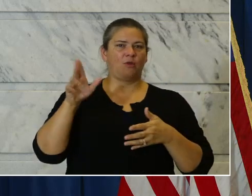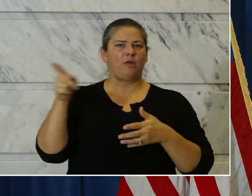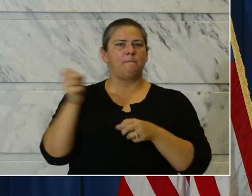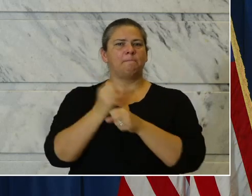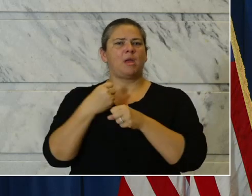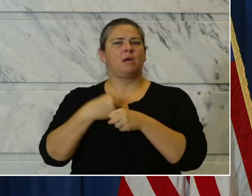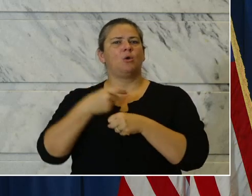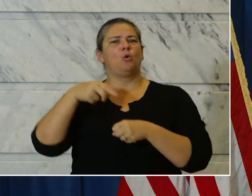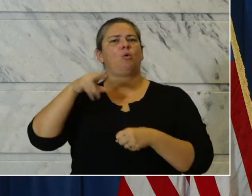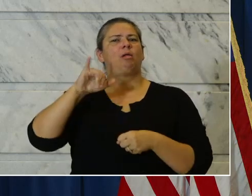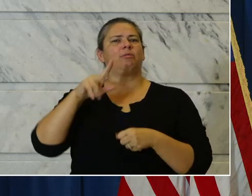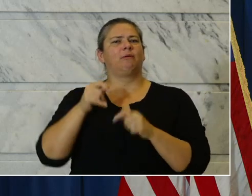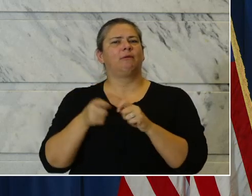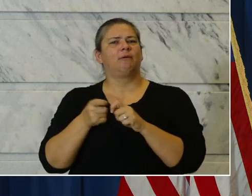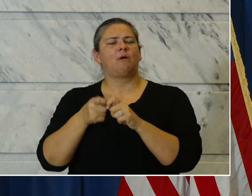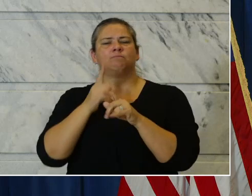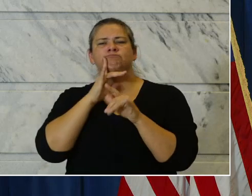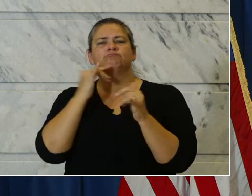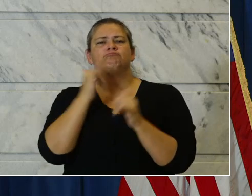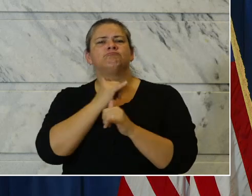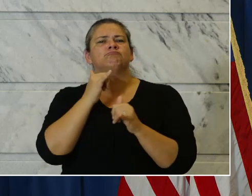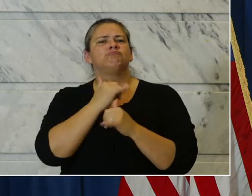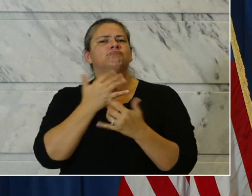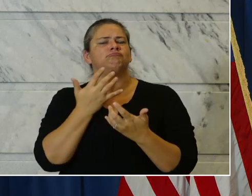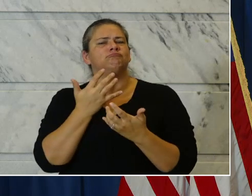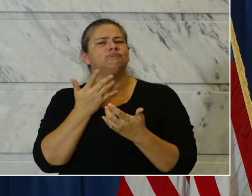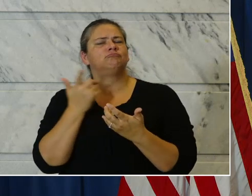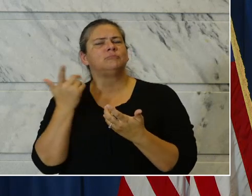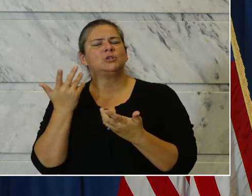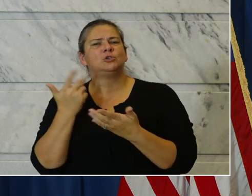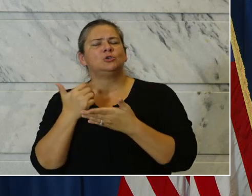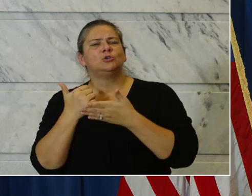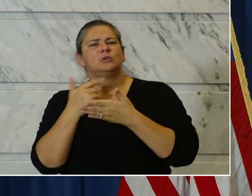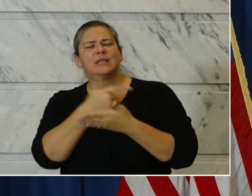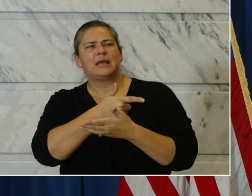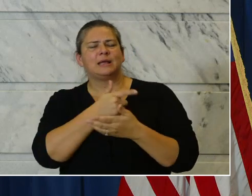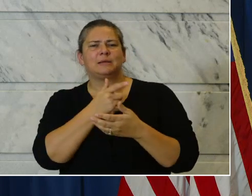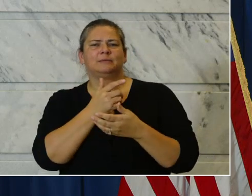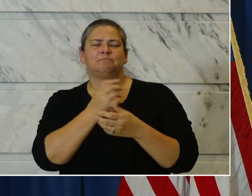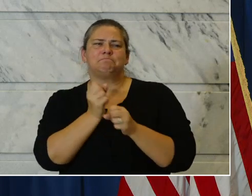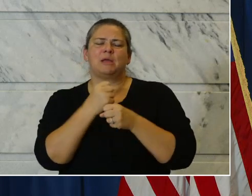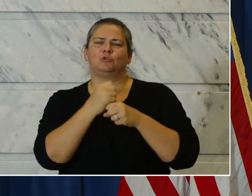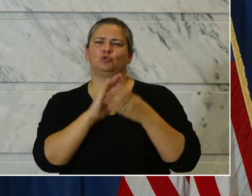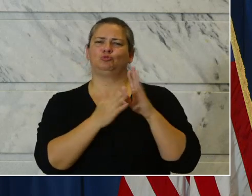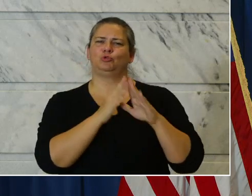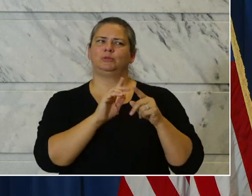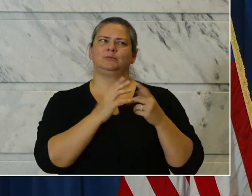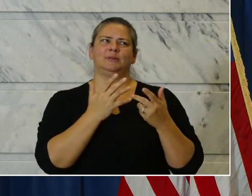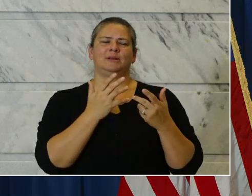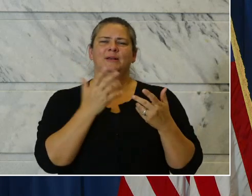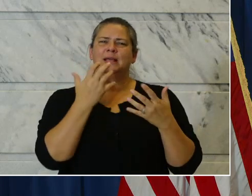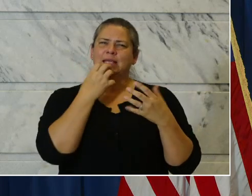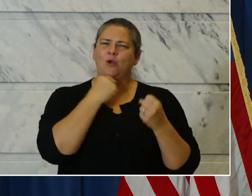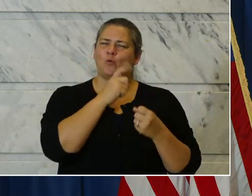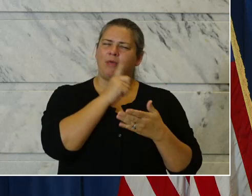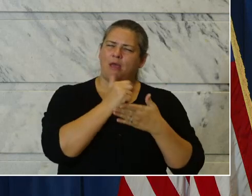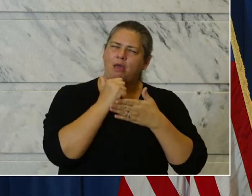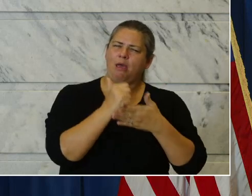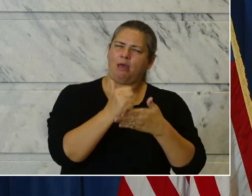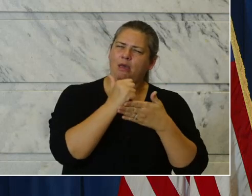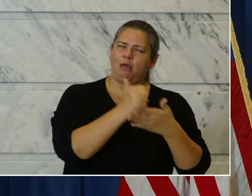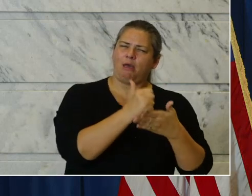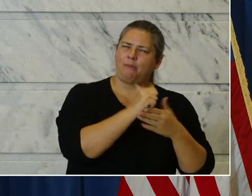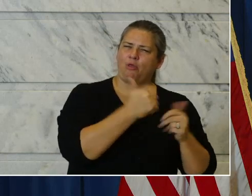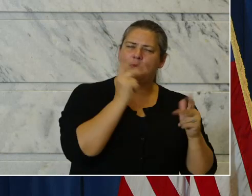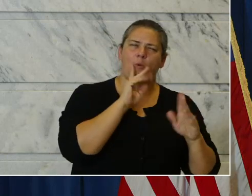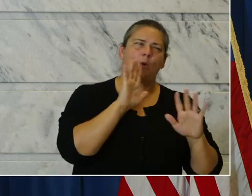really created a community of caring, of helping other people around them. It made my day. I can't wait until